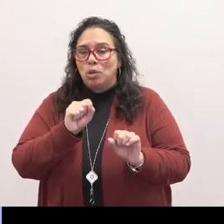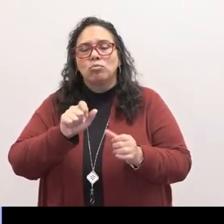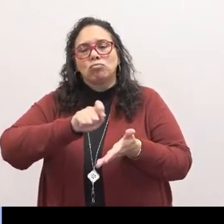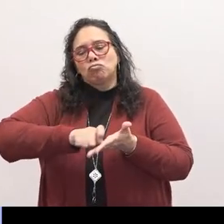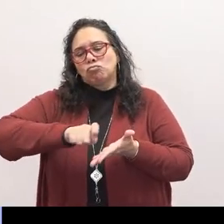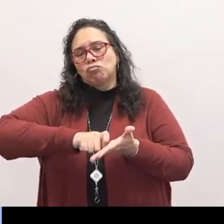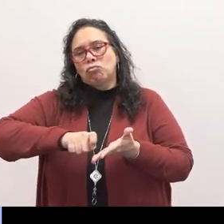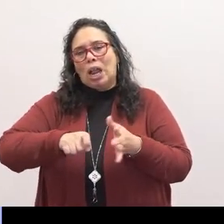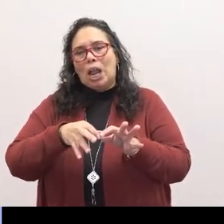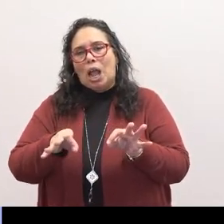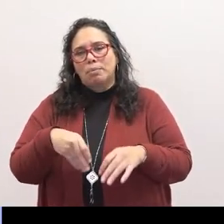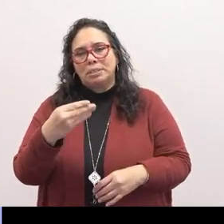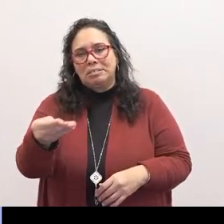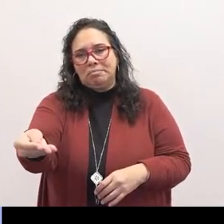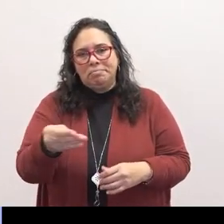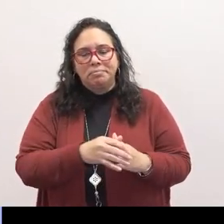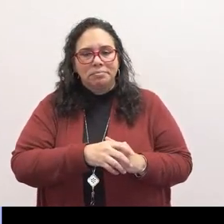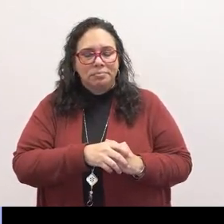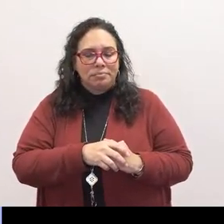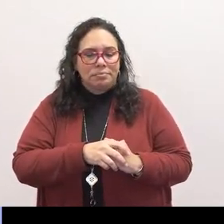comments for the board to address. So